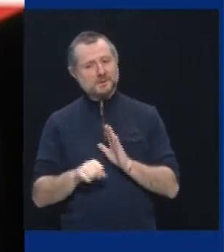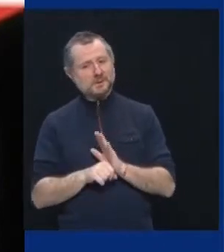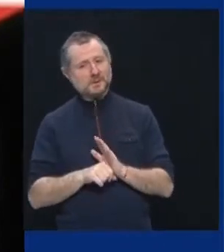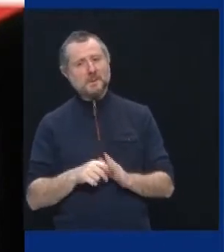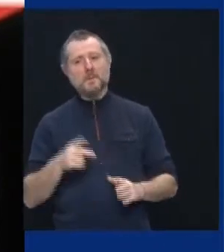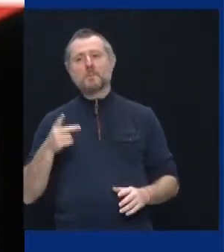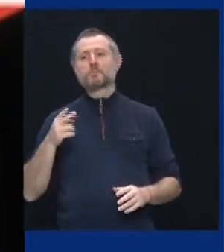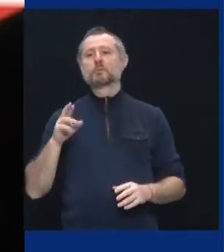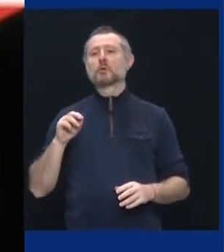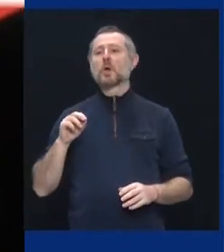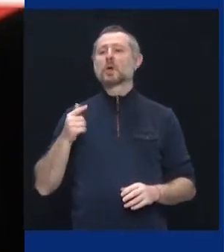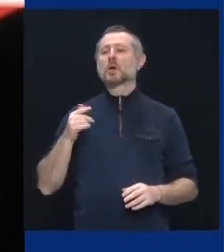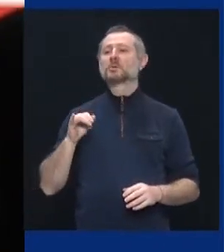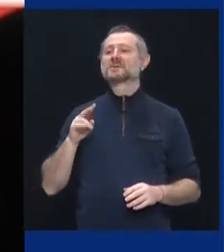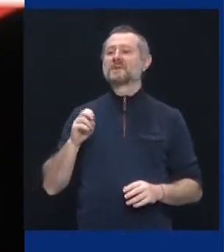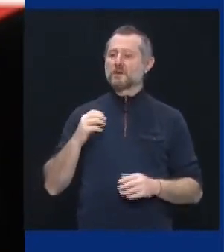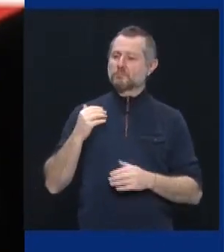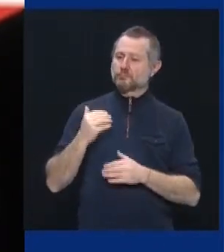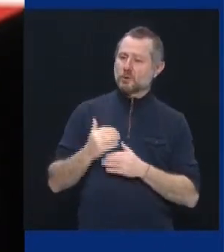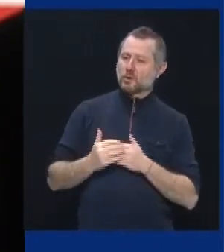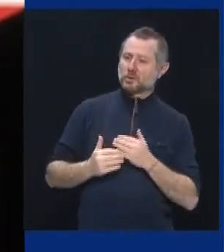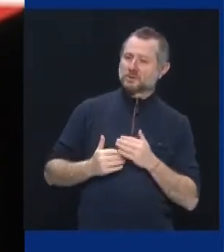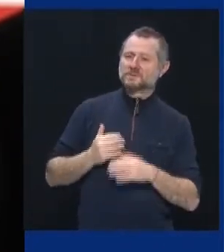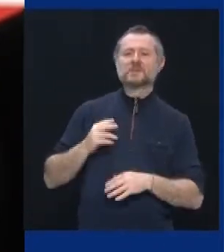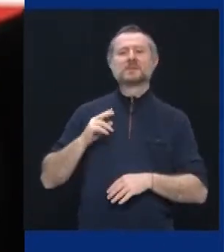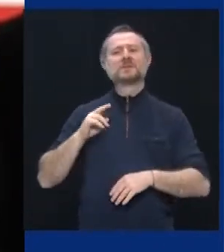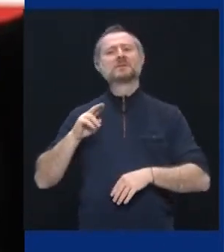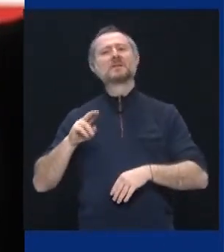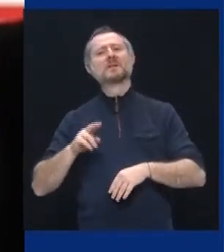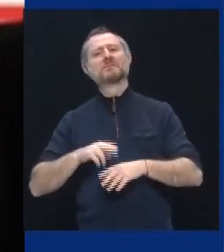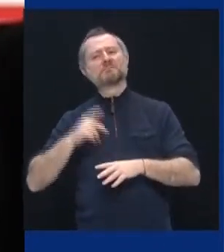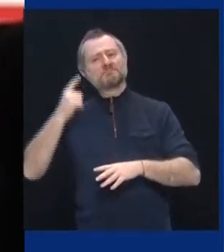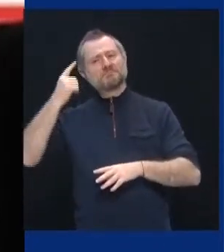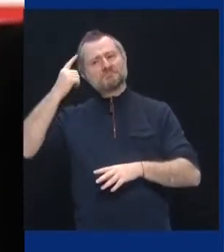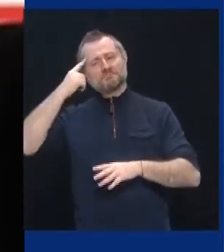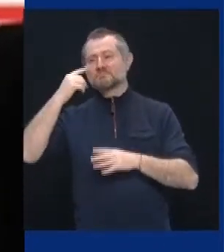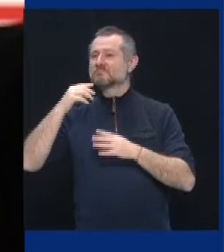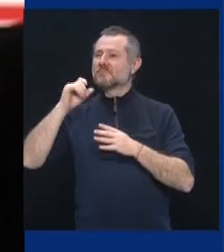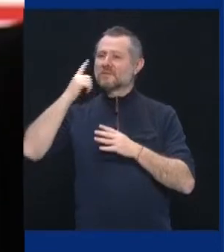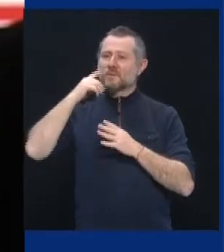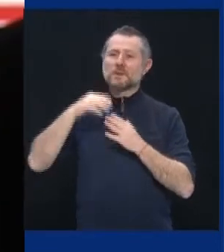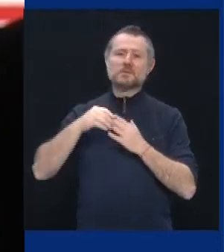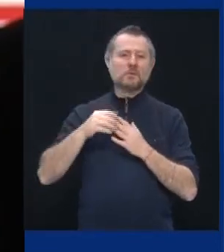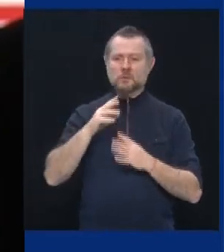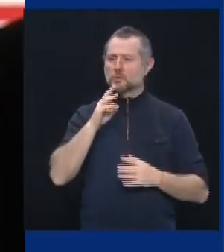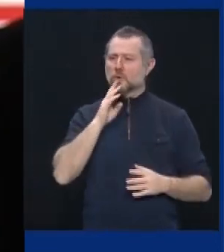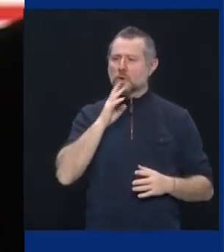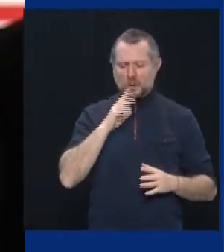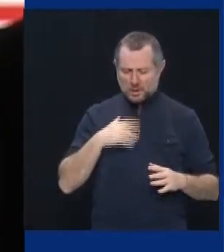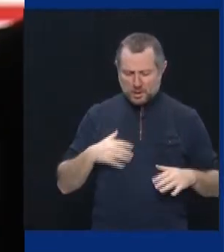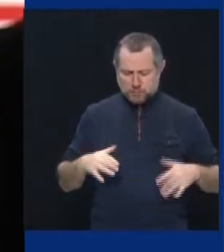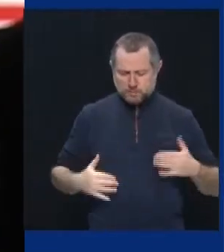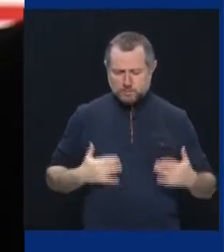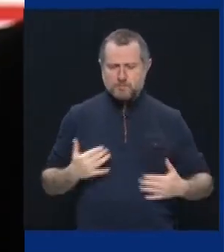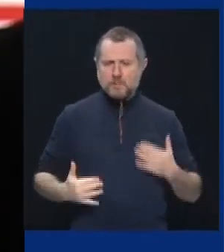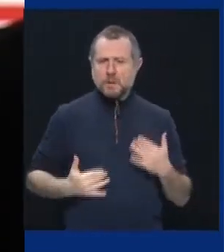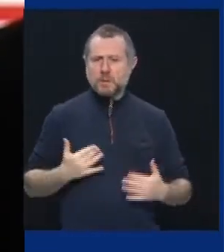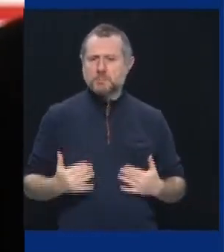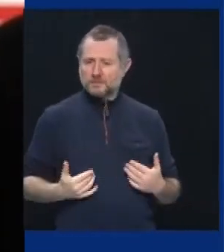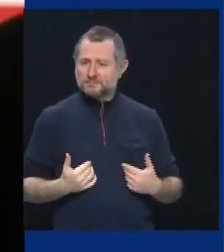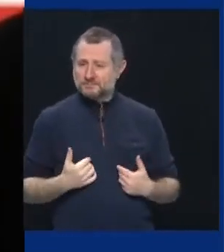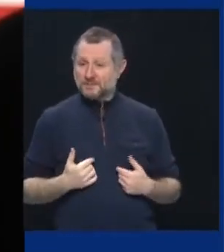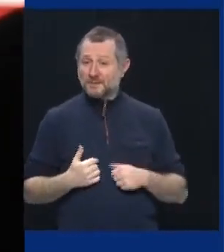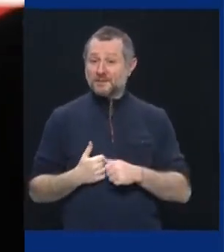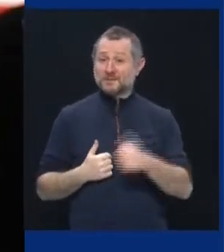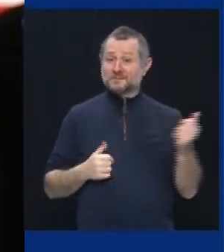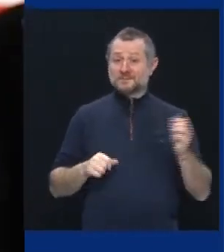nation. Not because we talk the talk, because we get things done. There is no state in this country